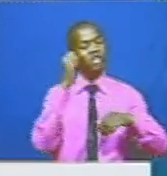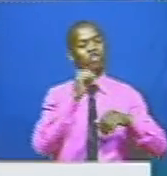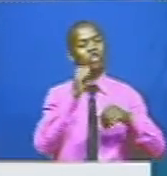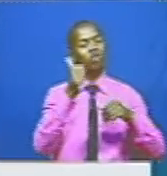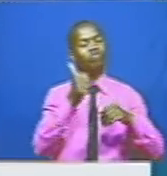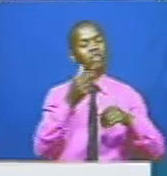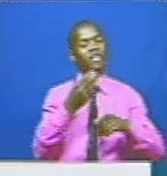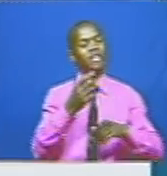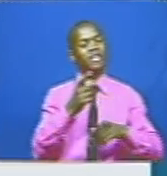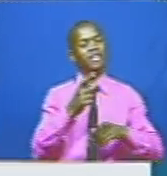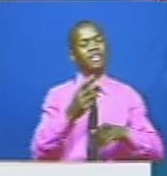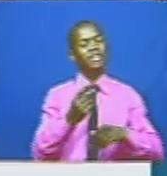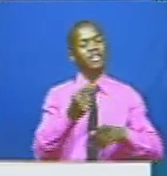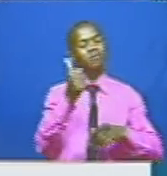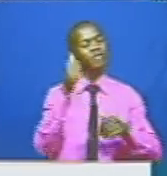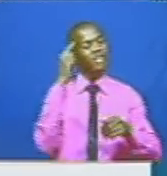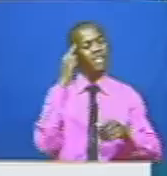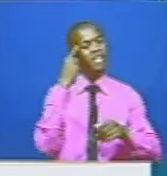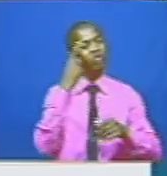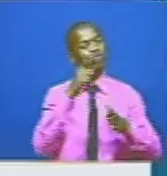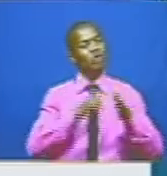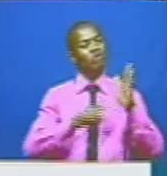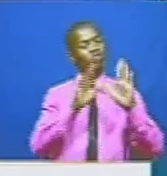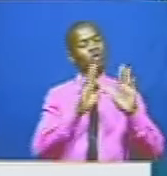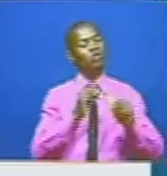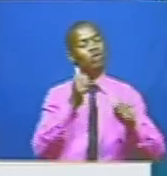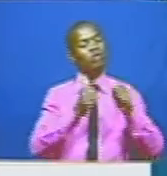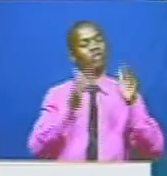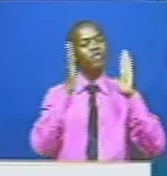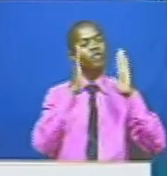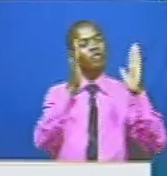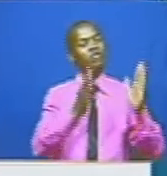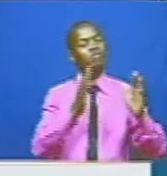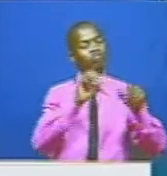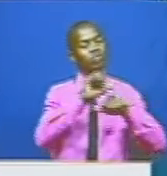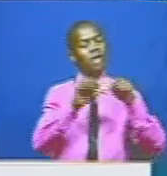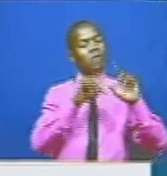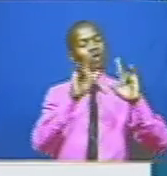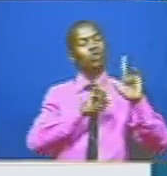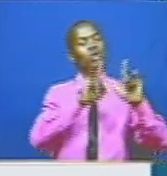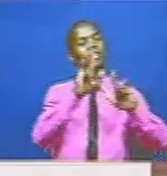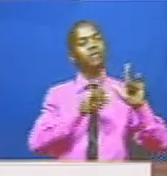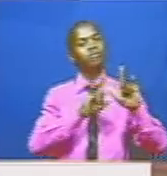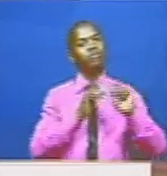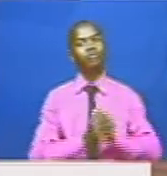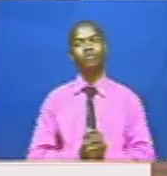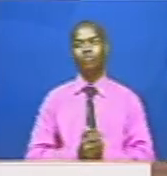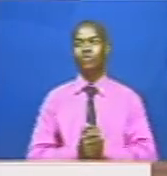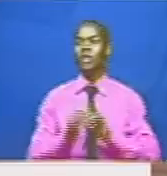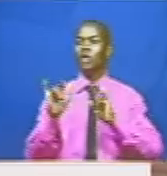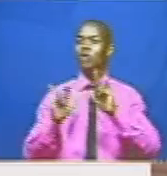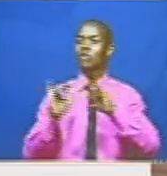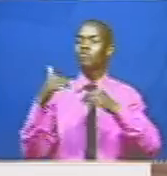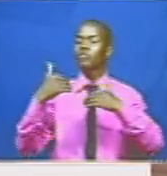is the impact of tour companies in Kenya with a focus on domestic tourism? The impact of tour operators in